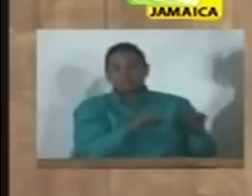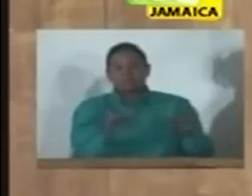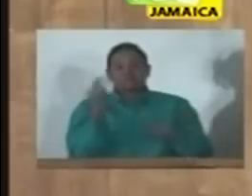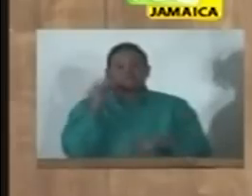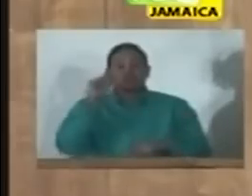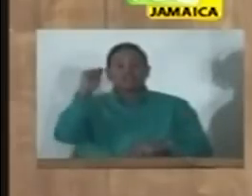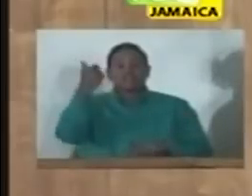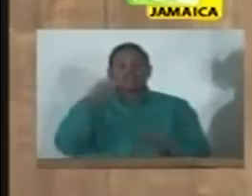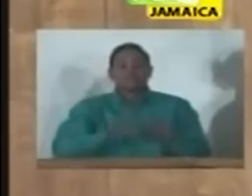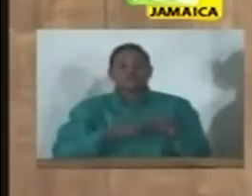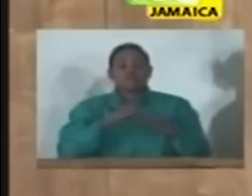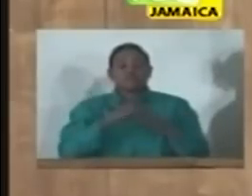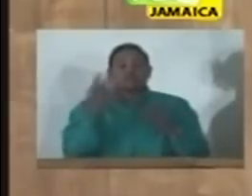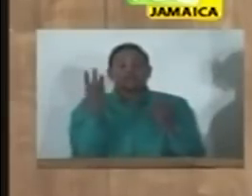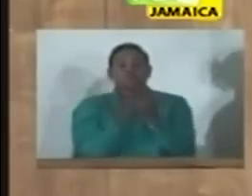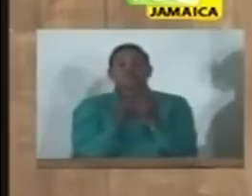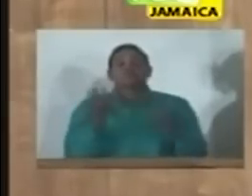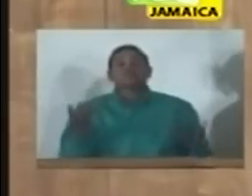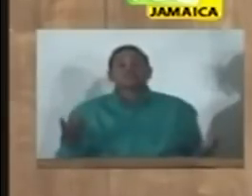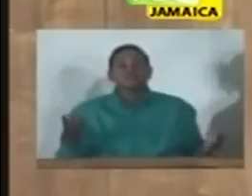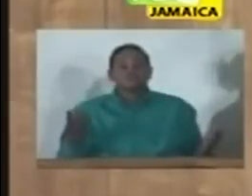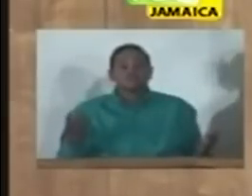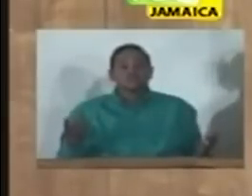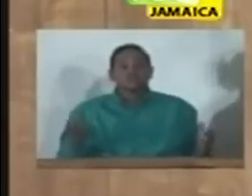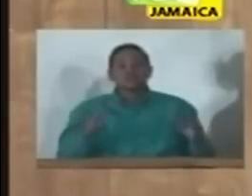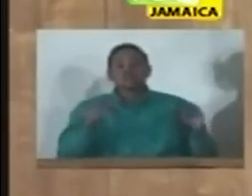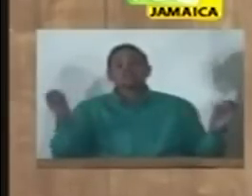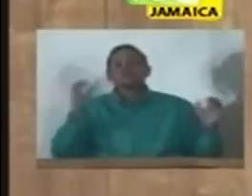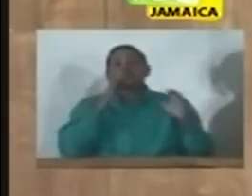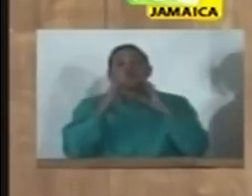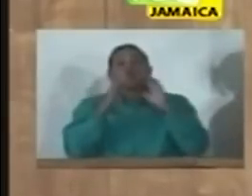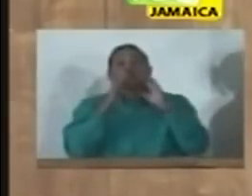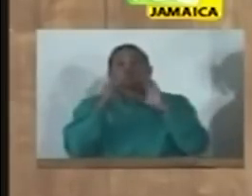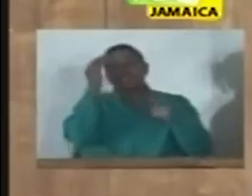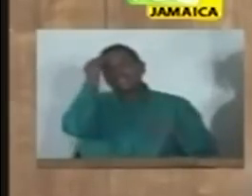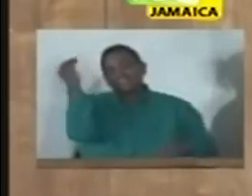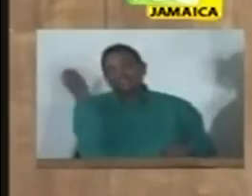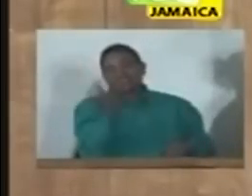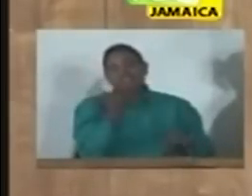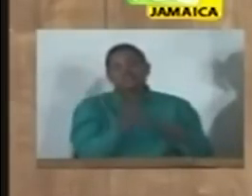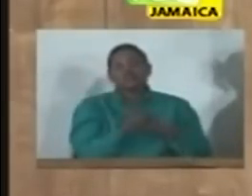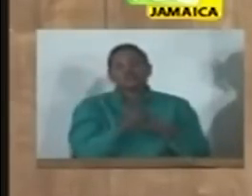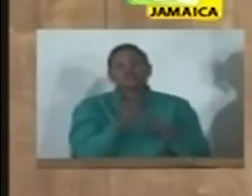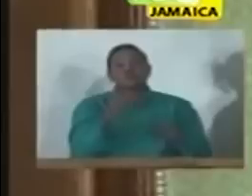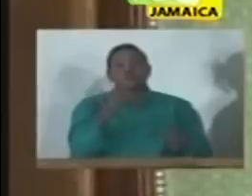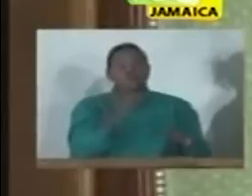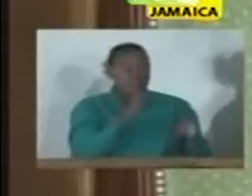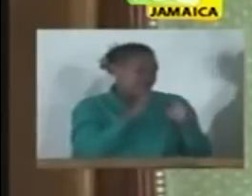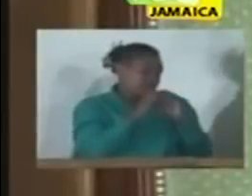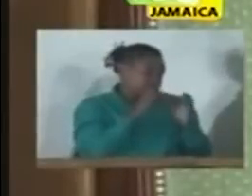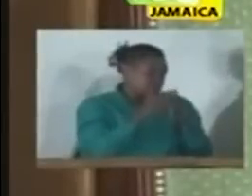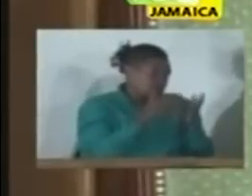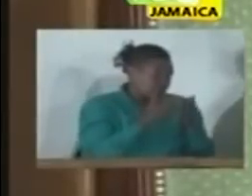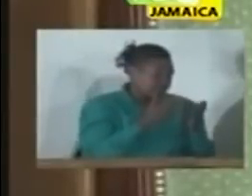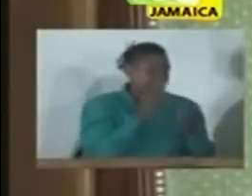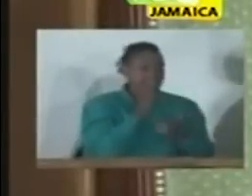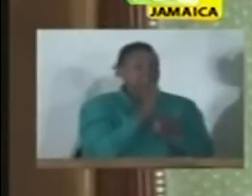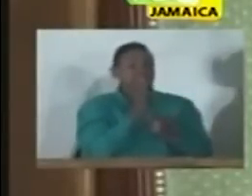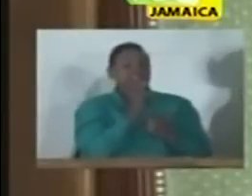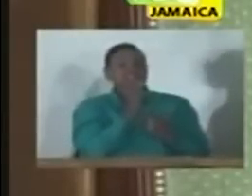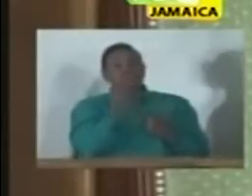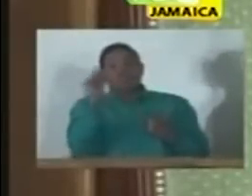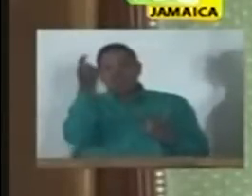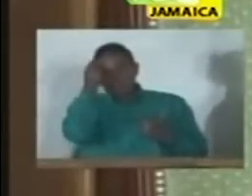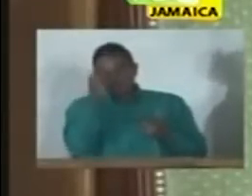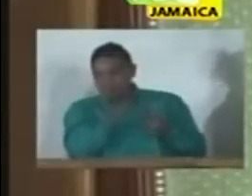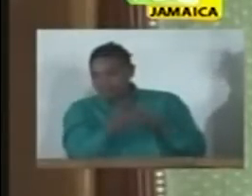10 months in prison and no communication made to the consular services, to the